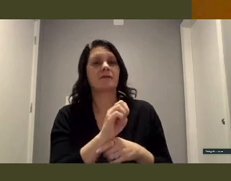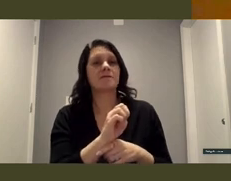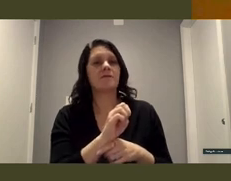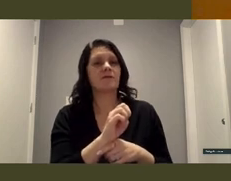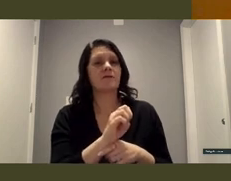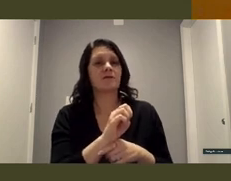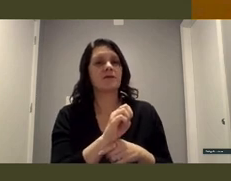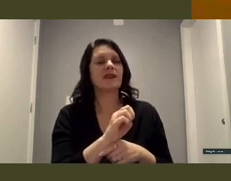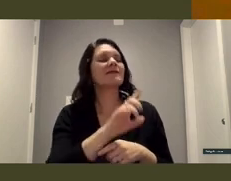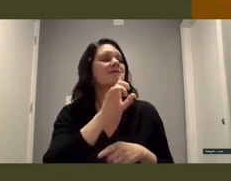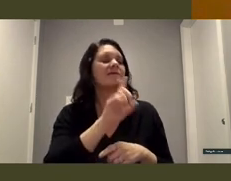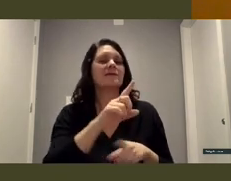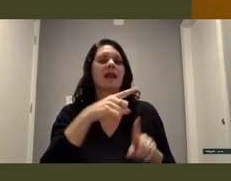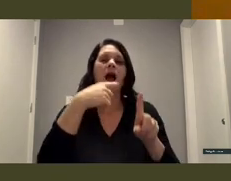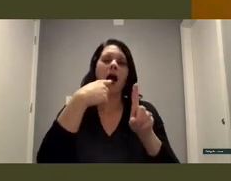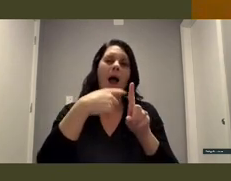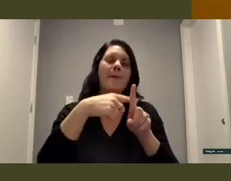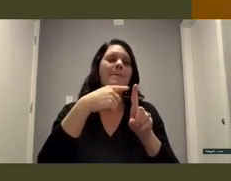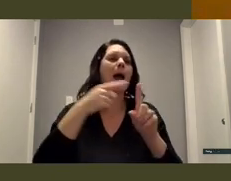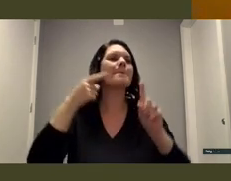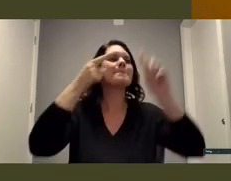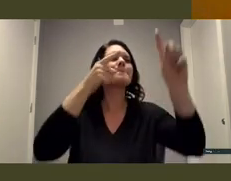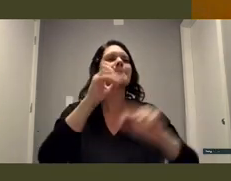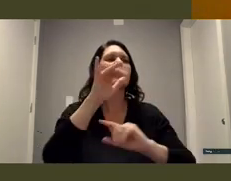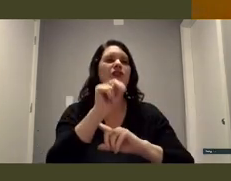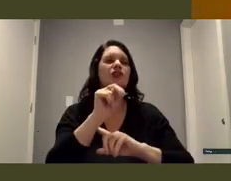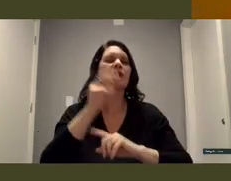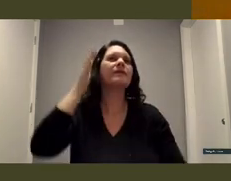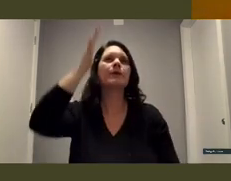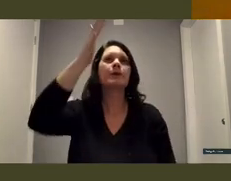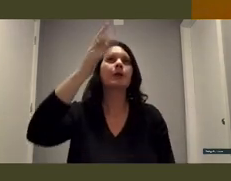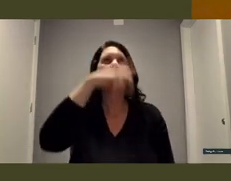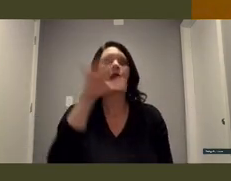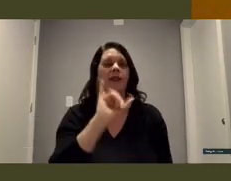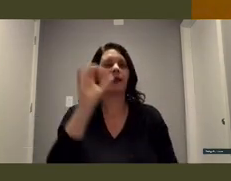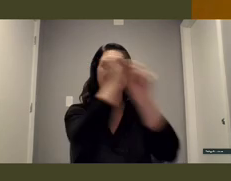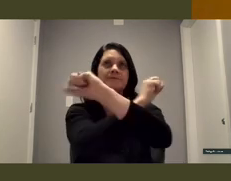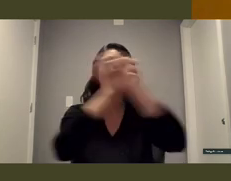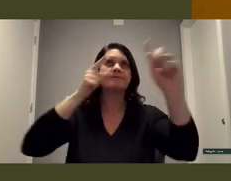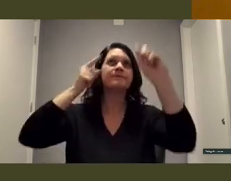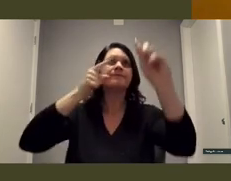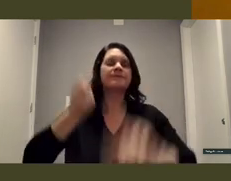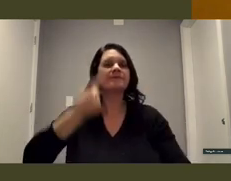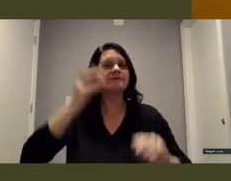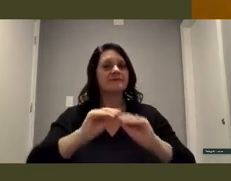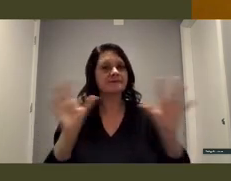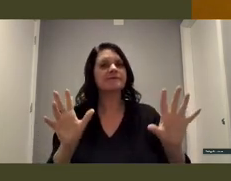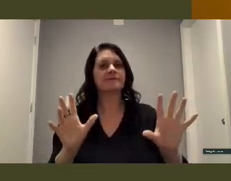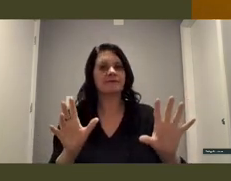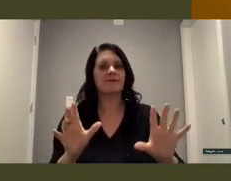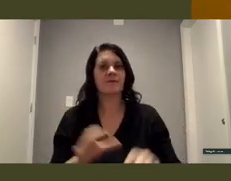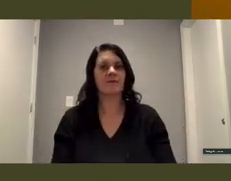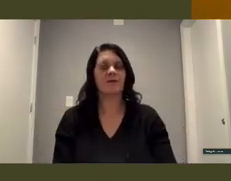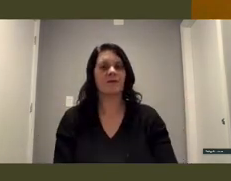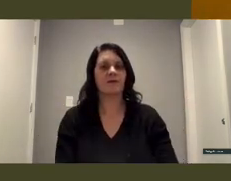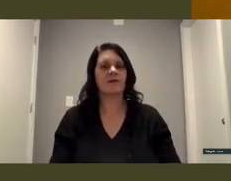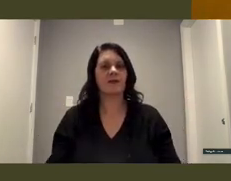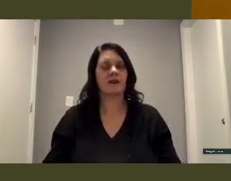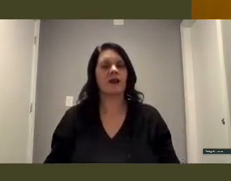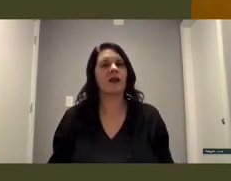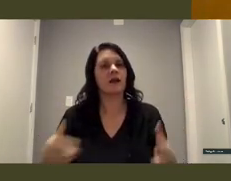have a positive vision about where we're heading. You may have to give up things, but you're actually moving into a nicer, greener, more sort